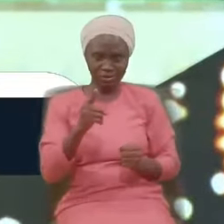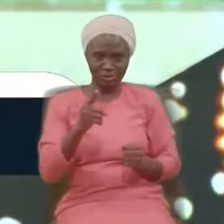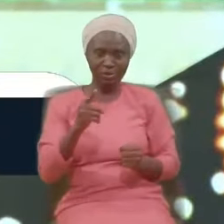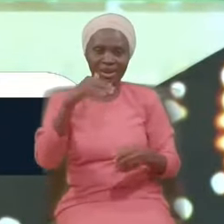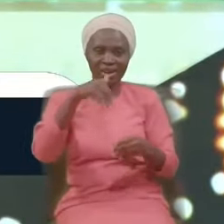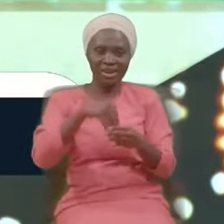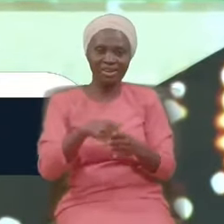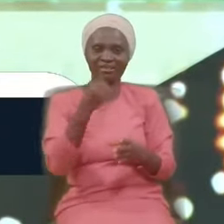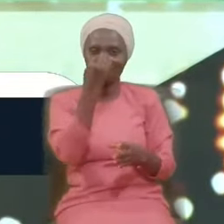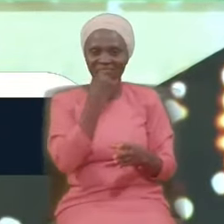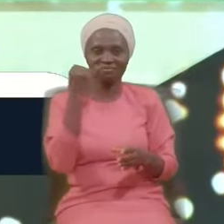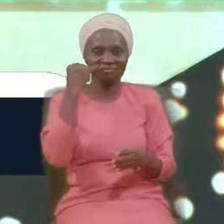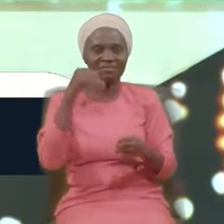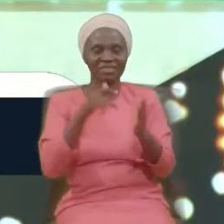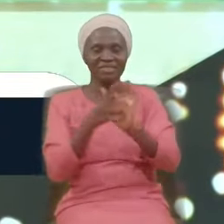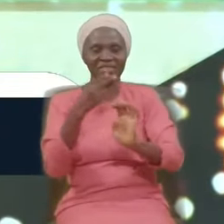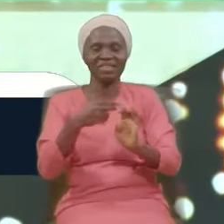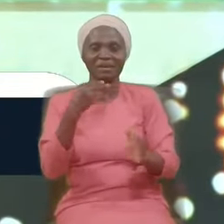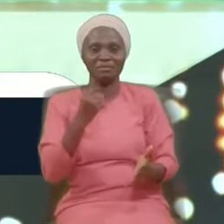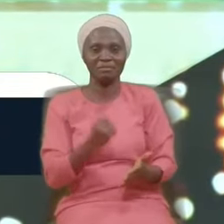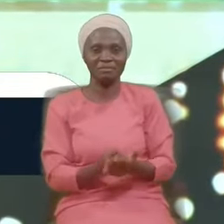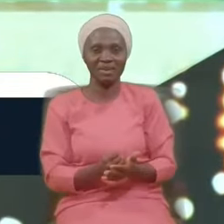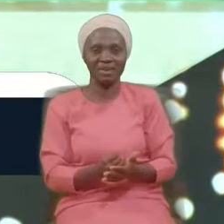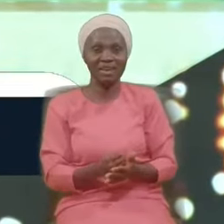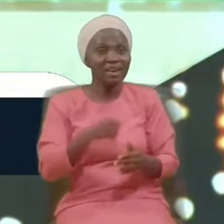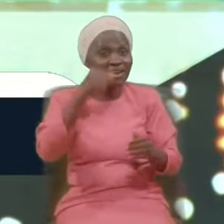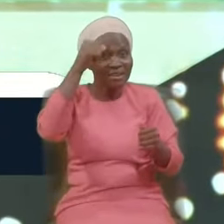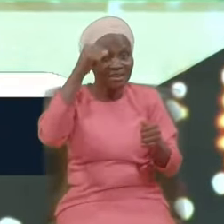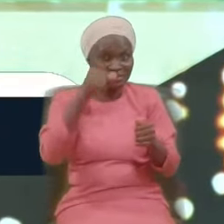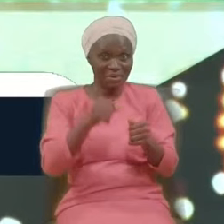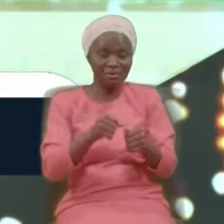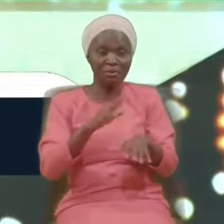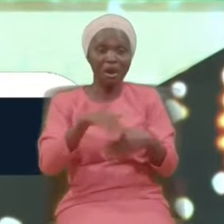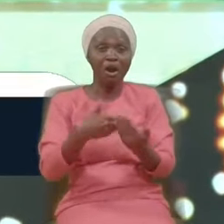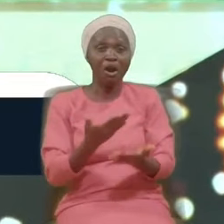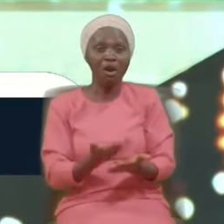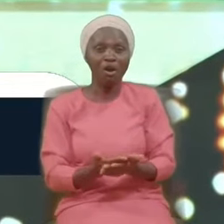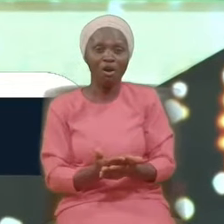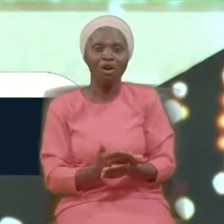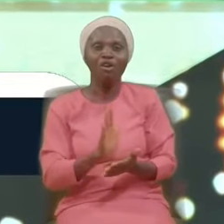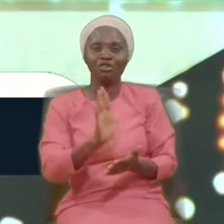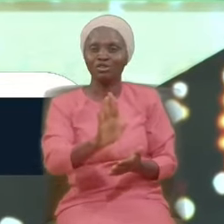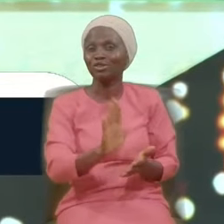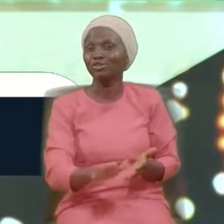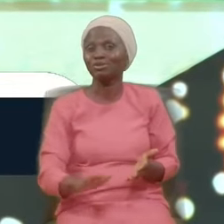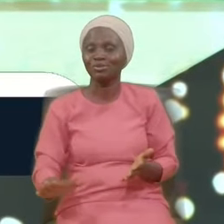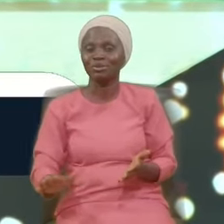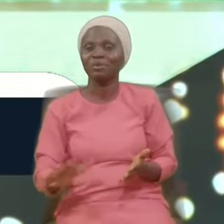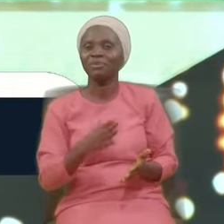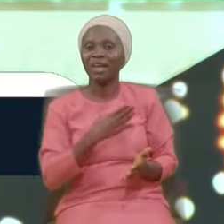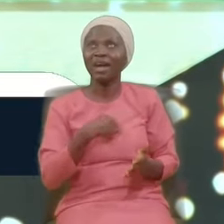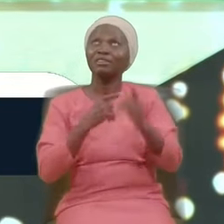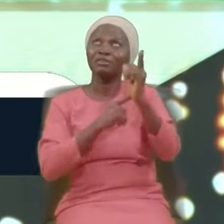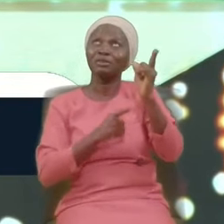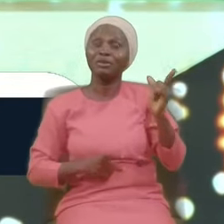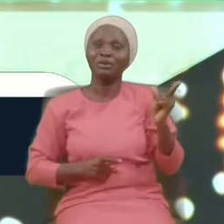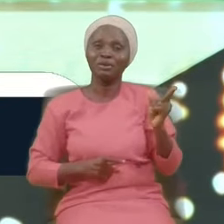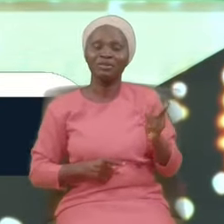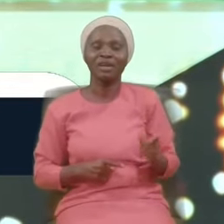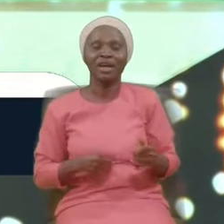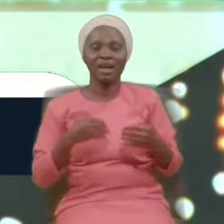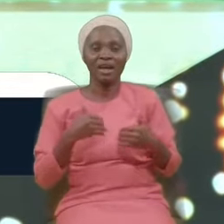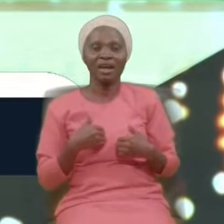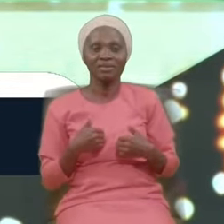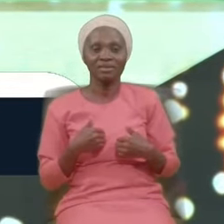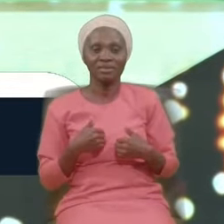Zion. Remember all thy offerings, and the Lord accept thy burnt